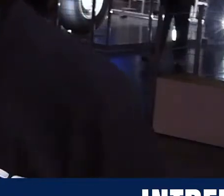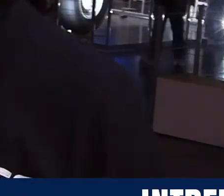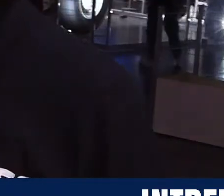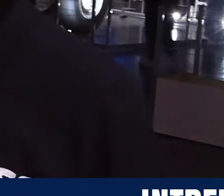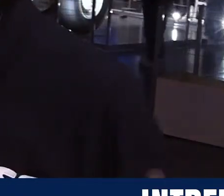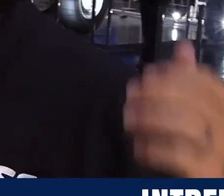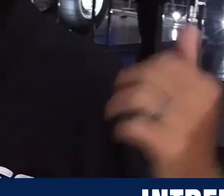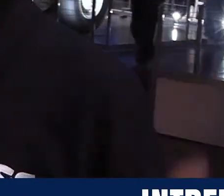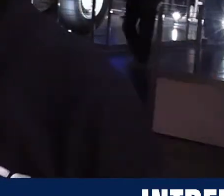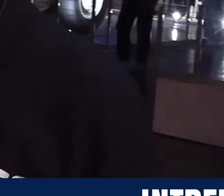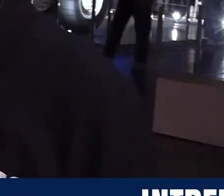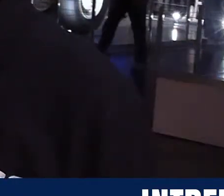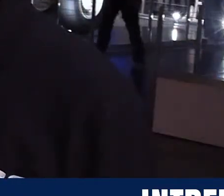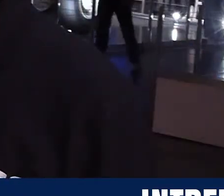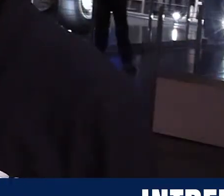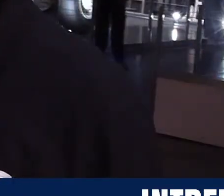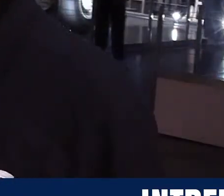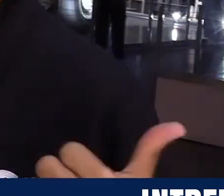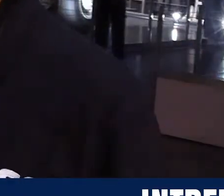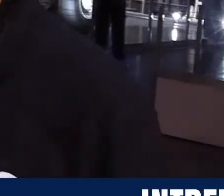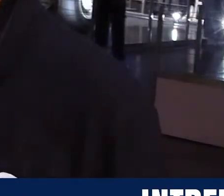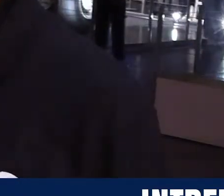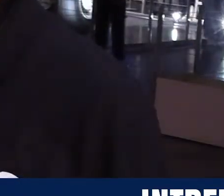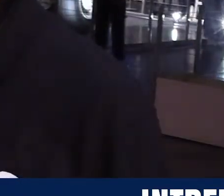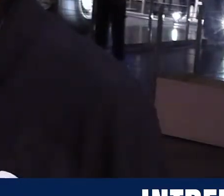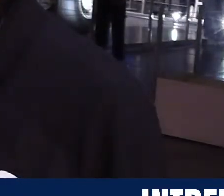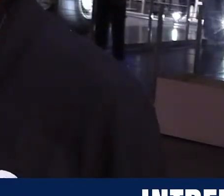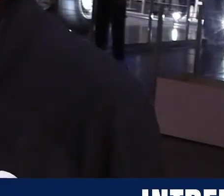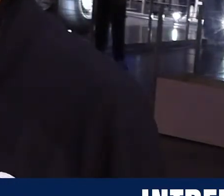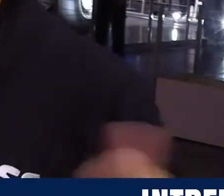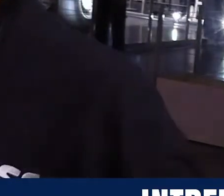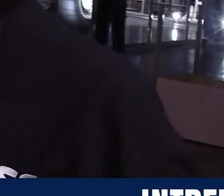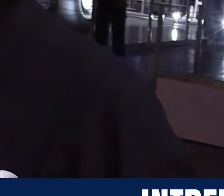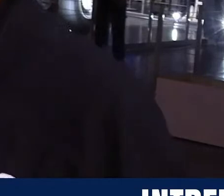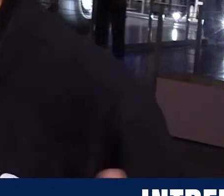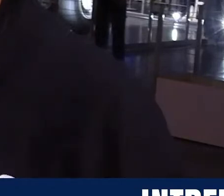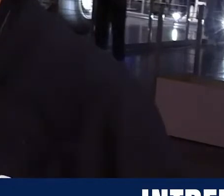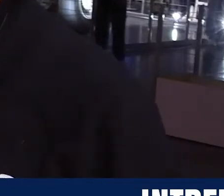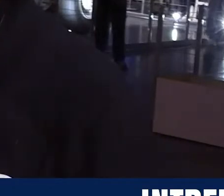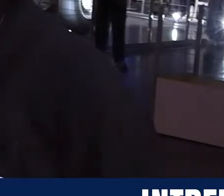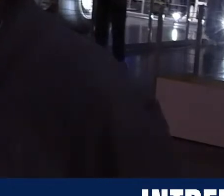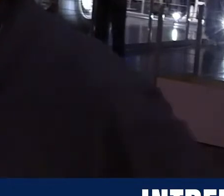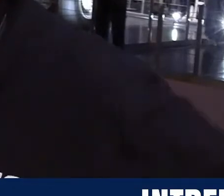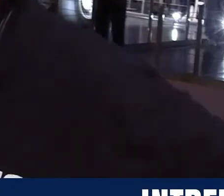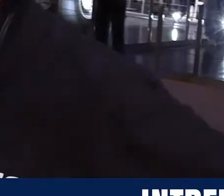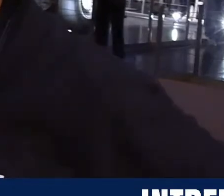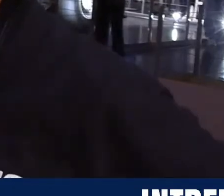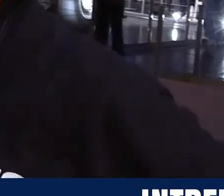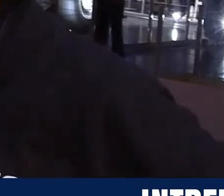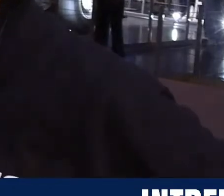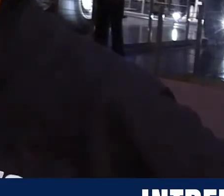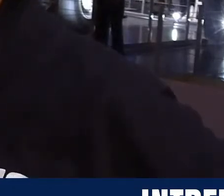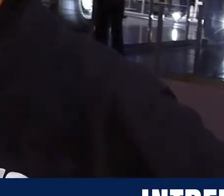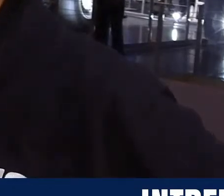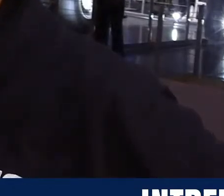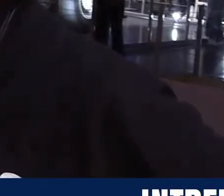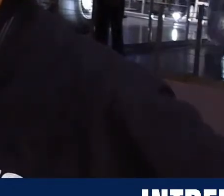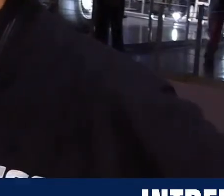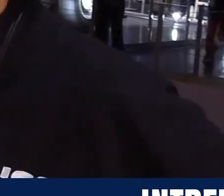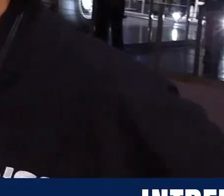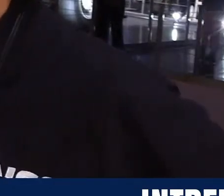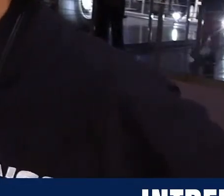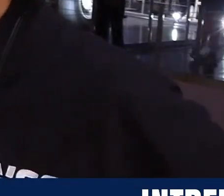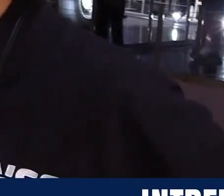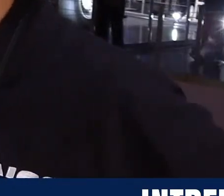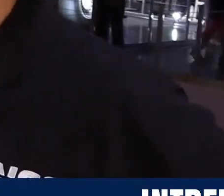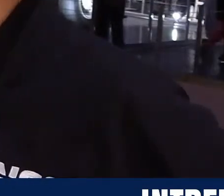As always, thanks for watching. Again, from the Intrepid Museum, this was Astro Live, a special Astro Live on a Friday night here as part of the astronomy night